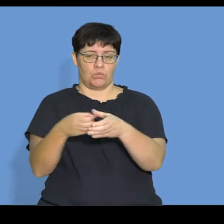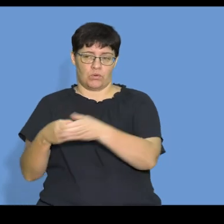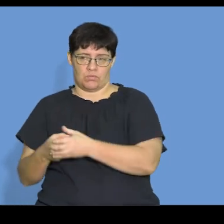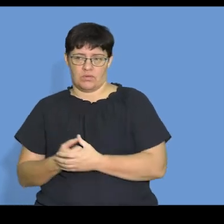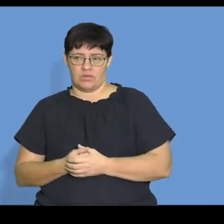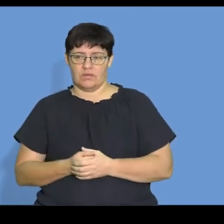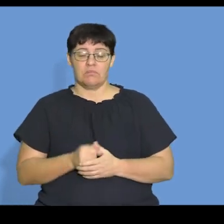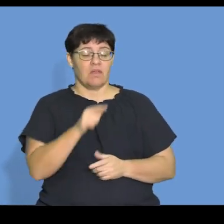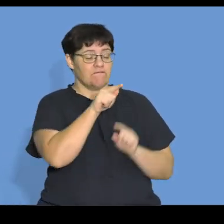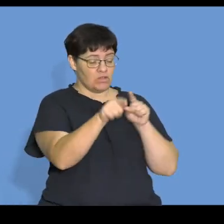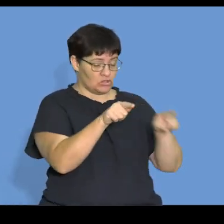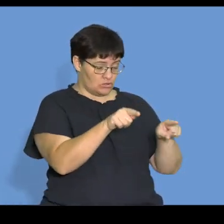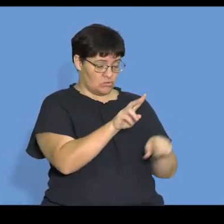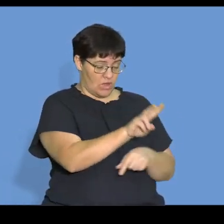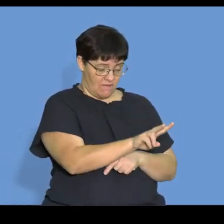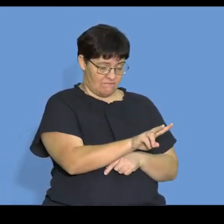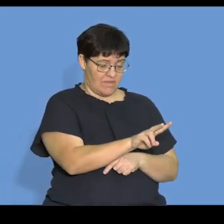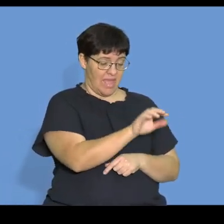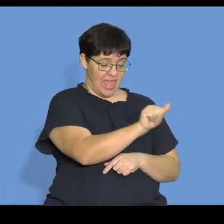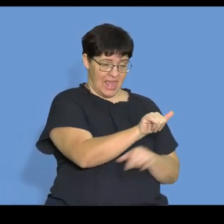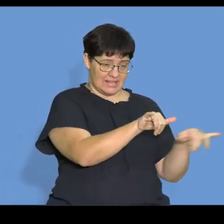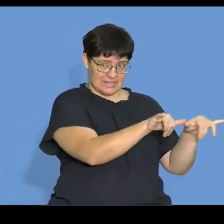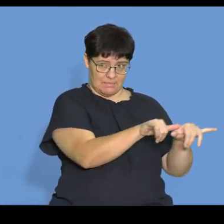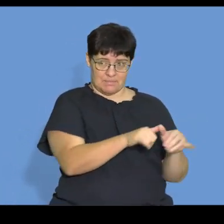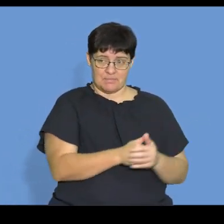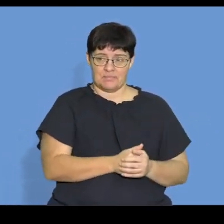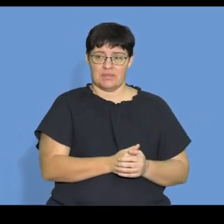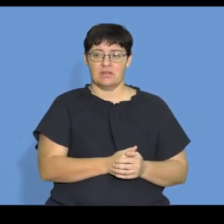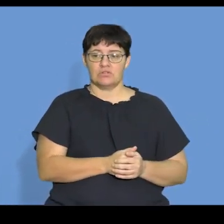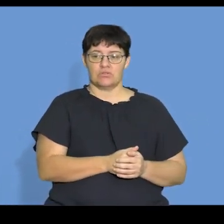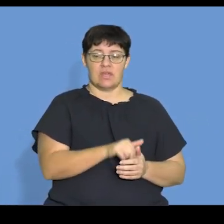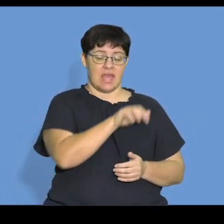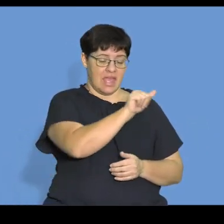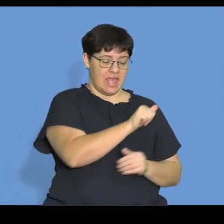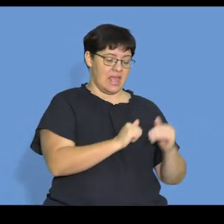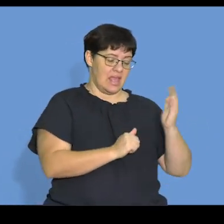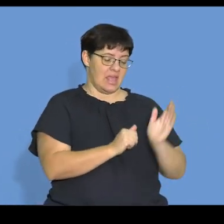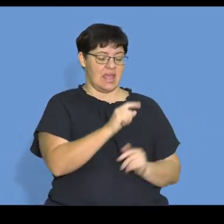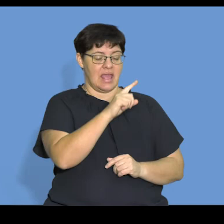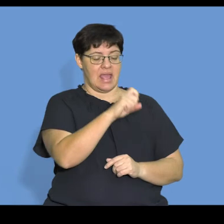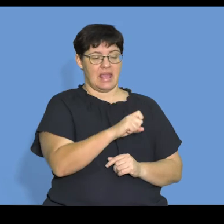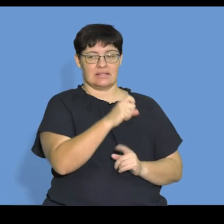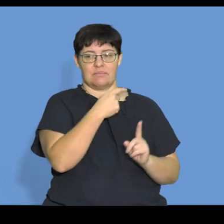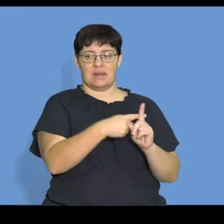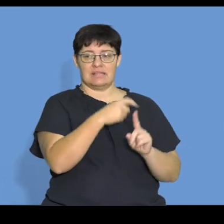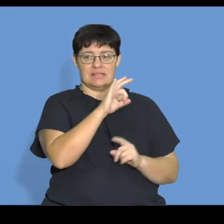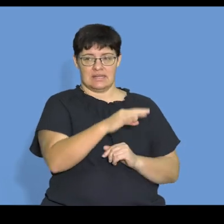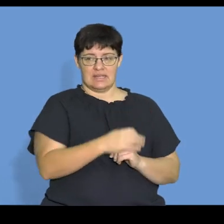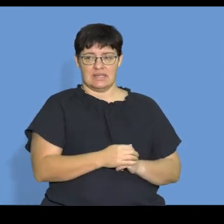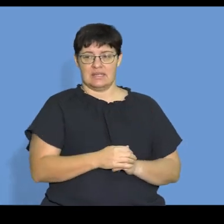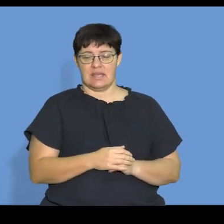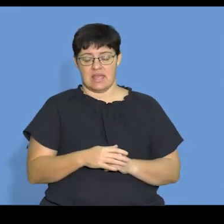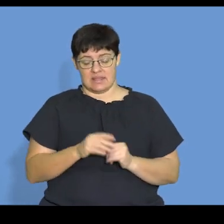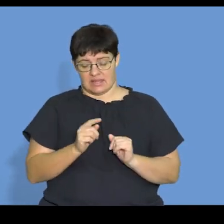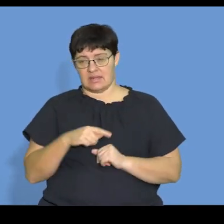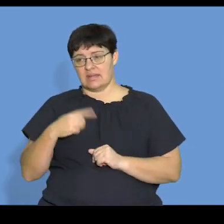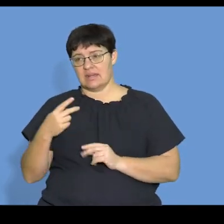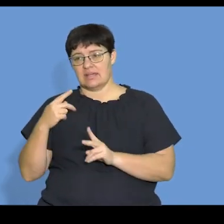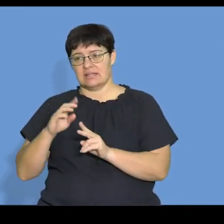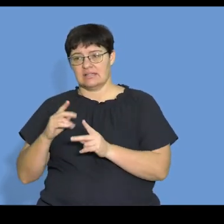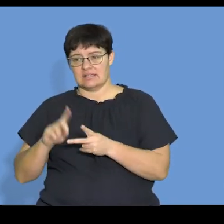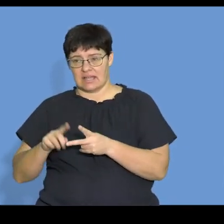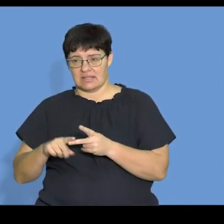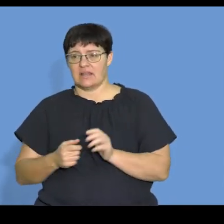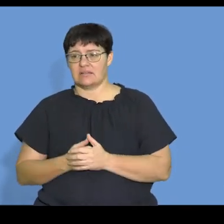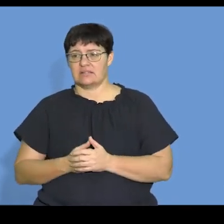have a common factor of a. This will be x plus 3. And the second one has a common factor of